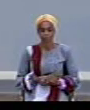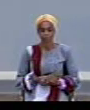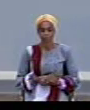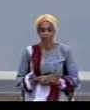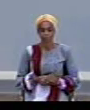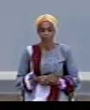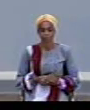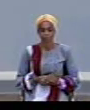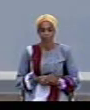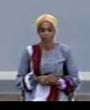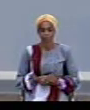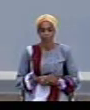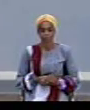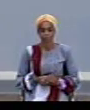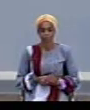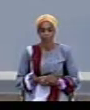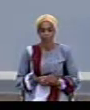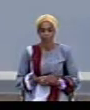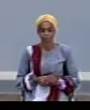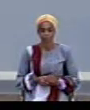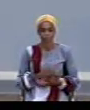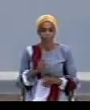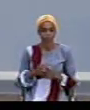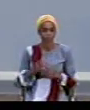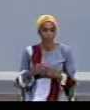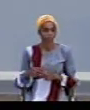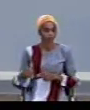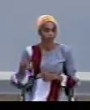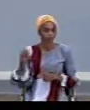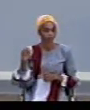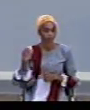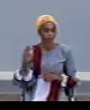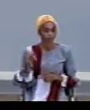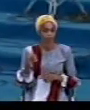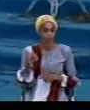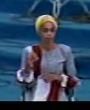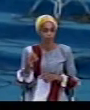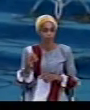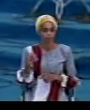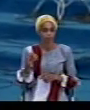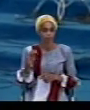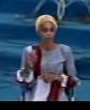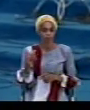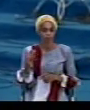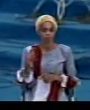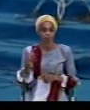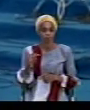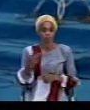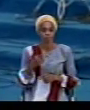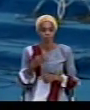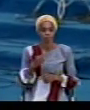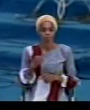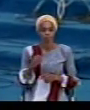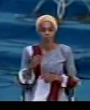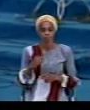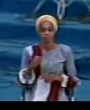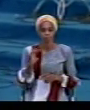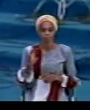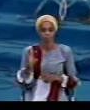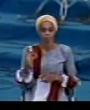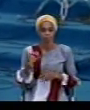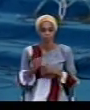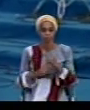This evening is Mrs. Mark Majekodumi Rachel. She's 49-year nurse who has been suffering